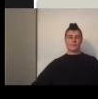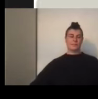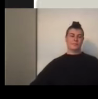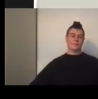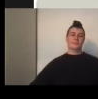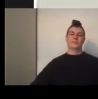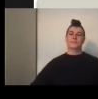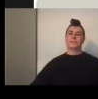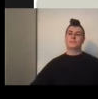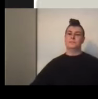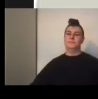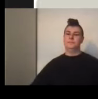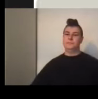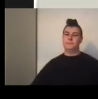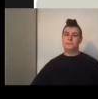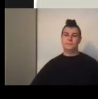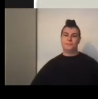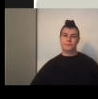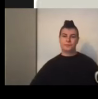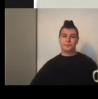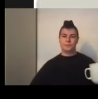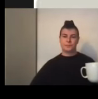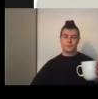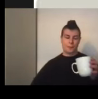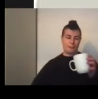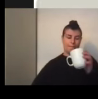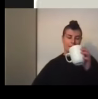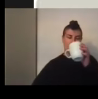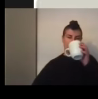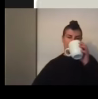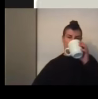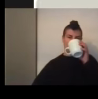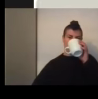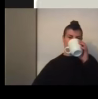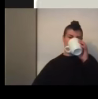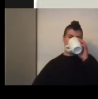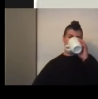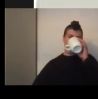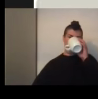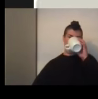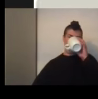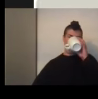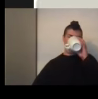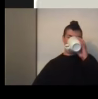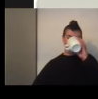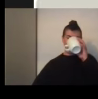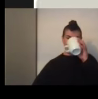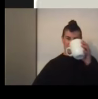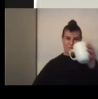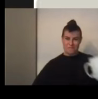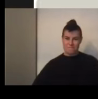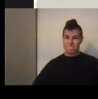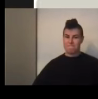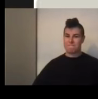you chat, you know to expect to wait for a bit, they'll come back, you know, you have an idea of, oh, it's too long, so let me get their attention and say, I'm sorry,